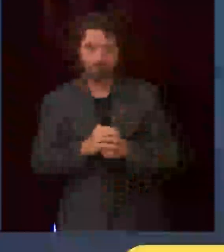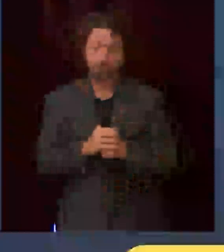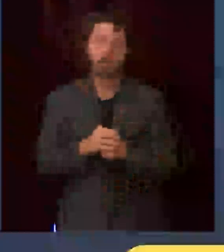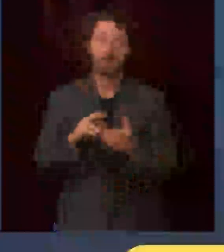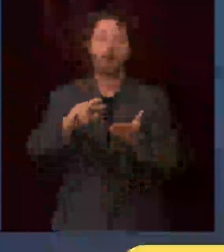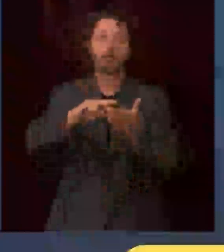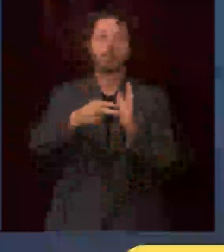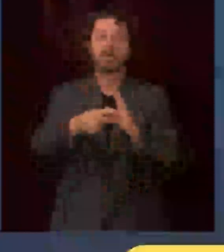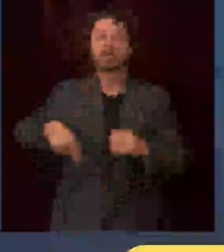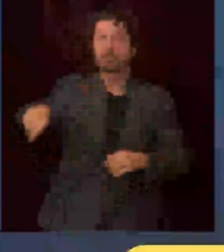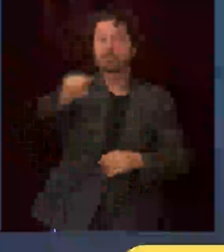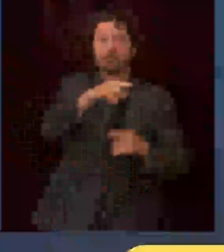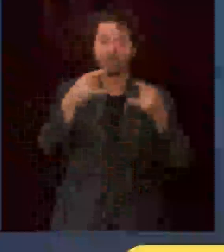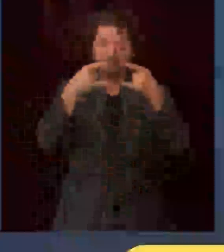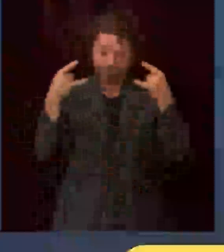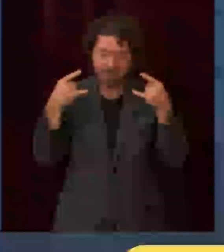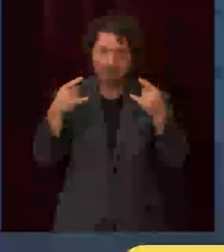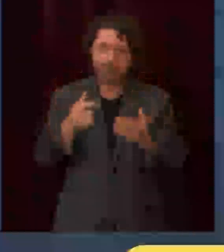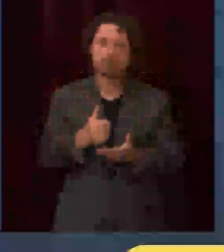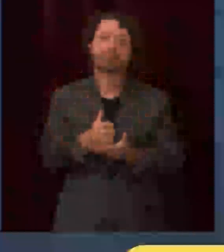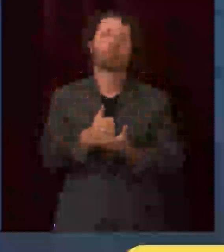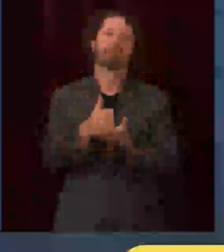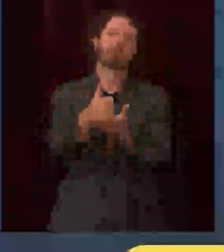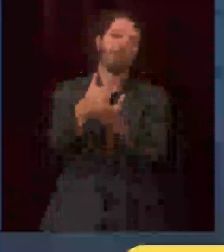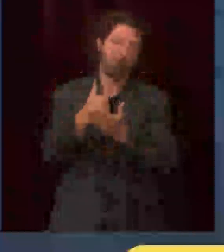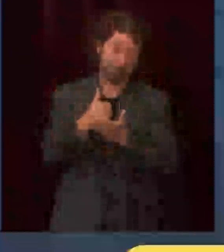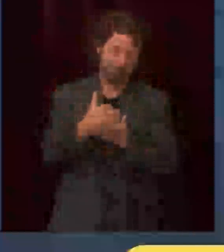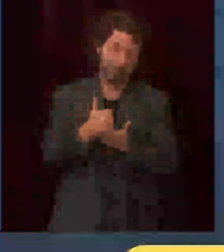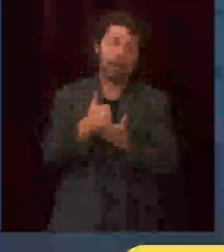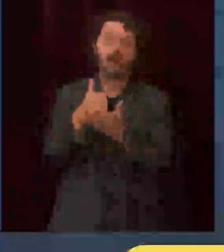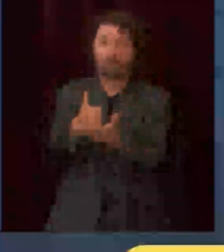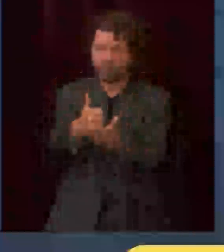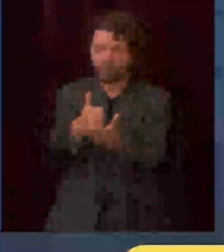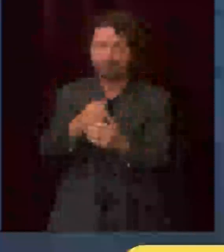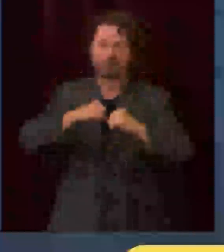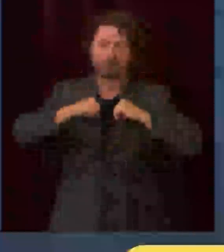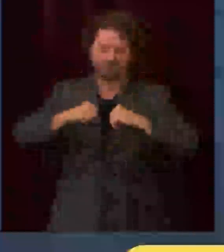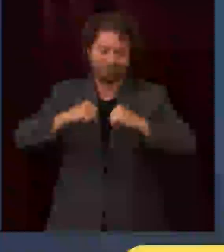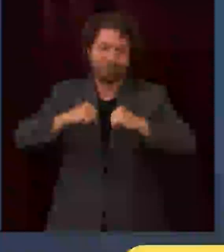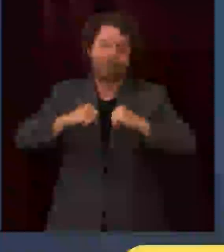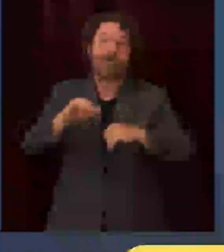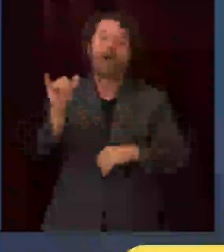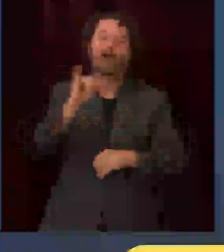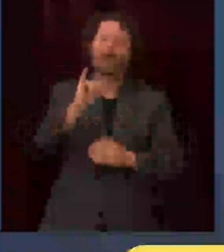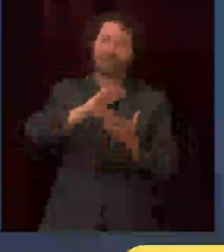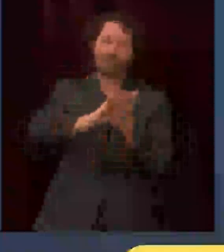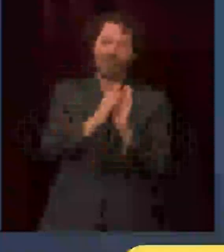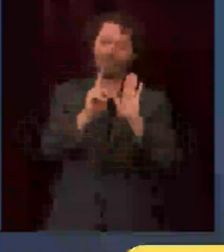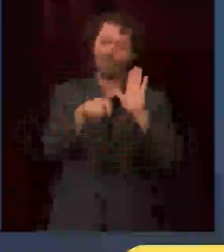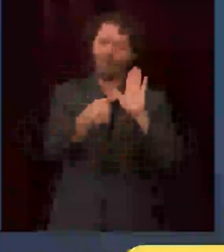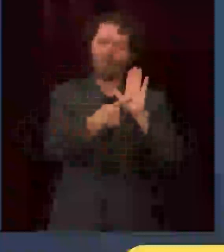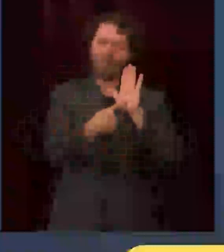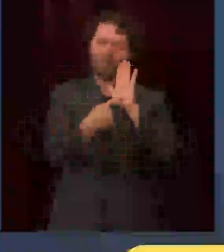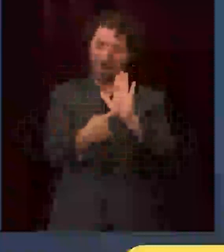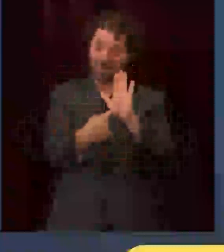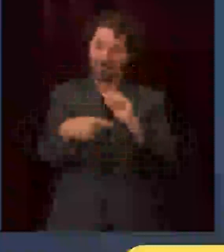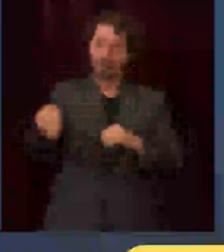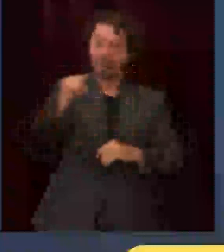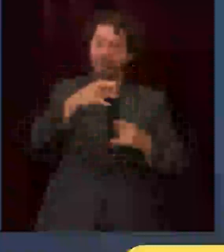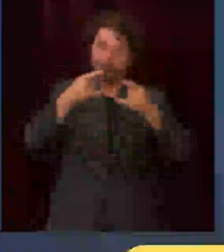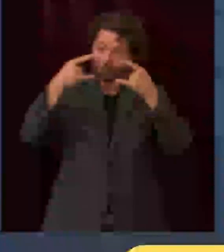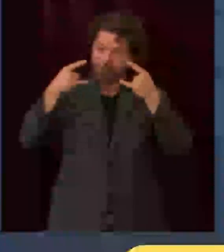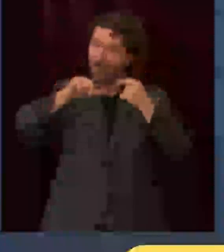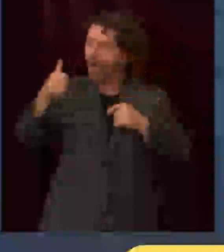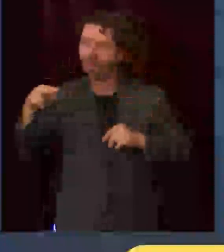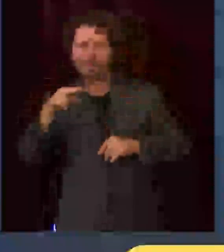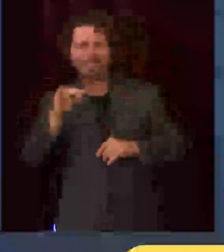friendly reminder to all of us to help do that. On the job, employees may choose to wear their own facial coverings at